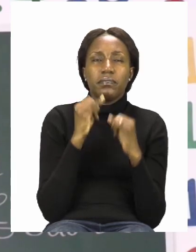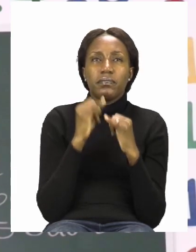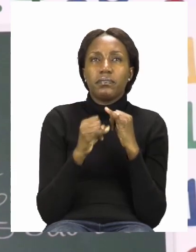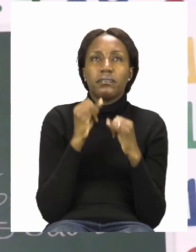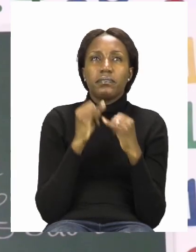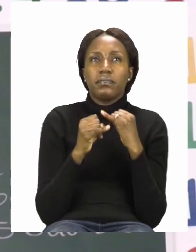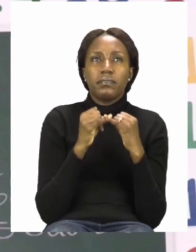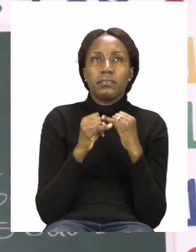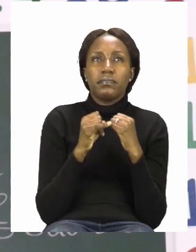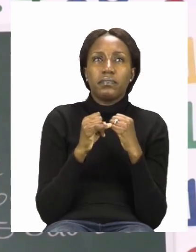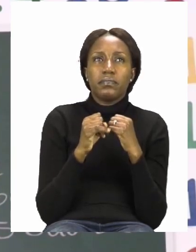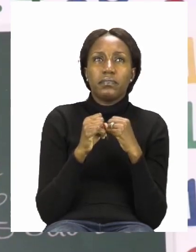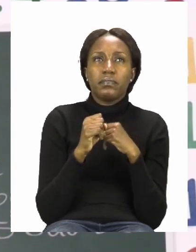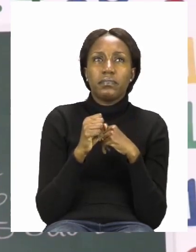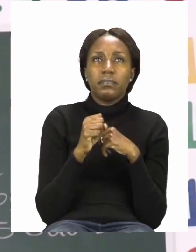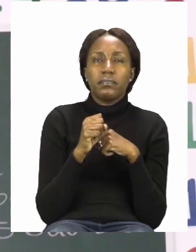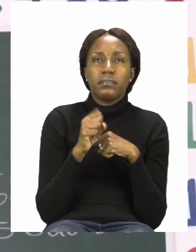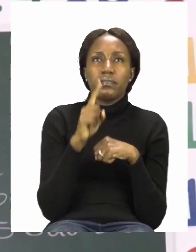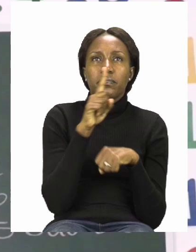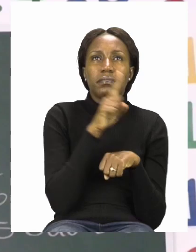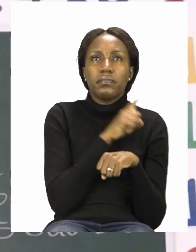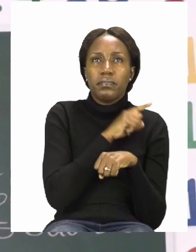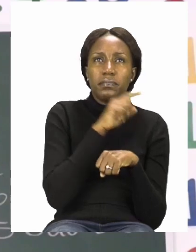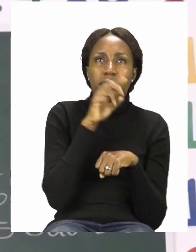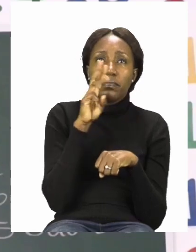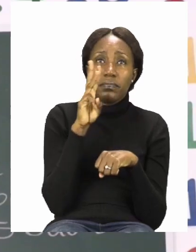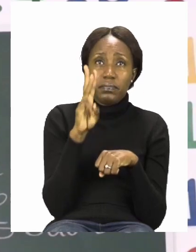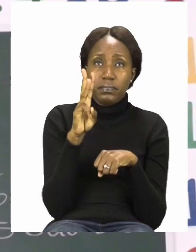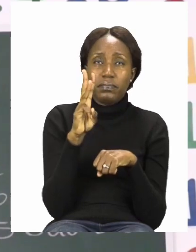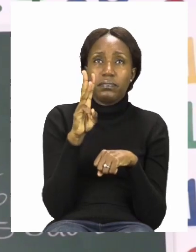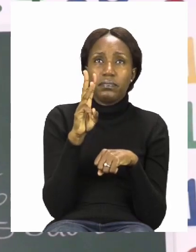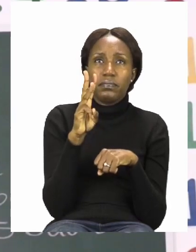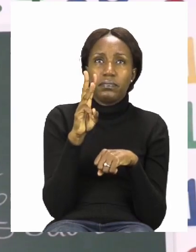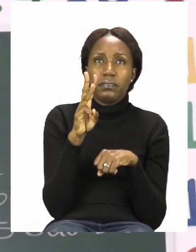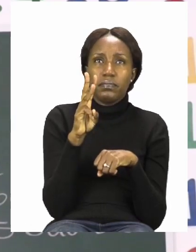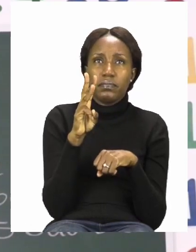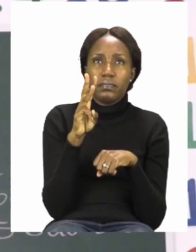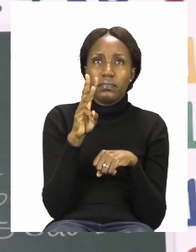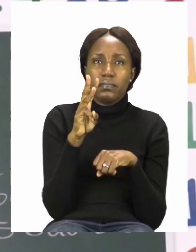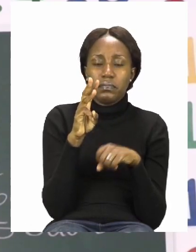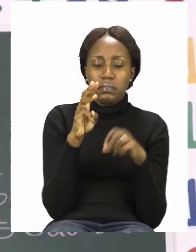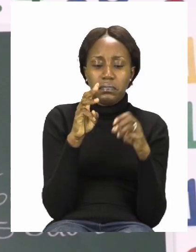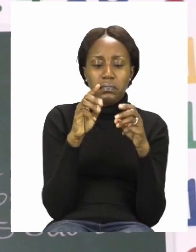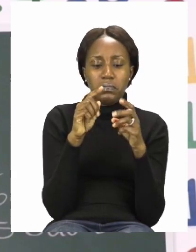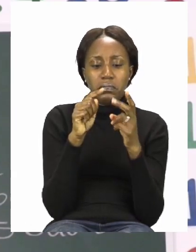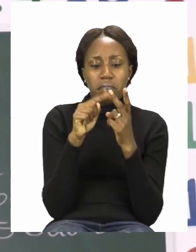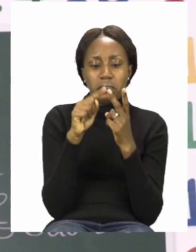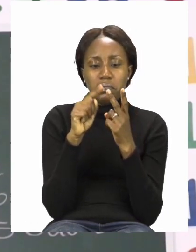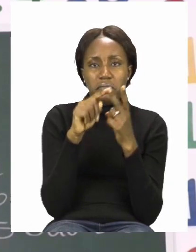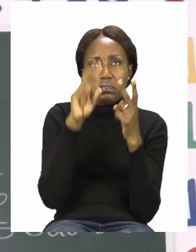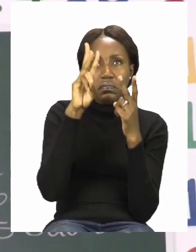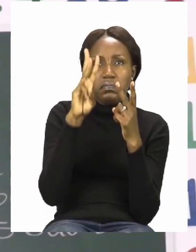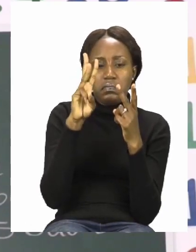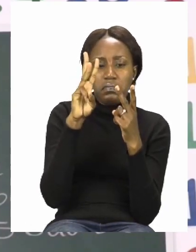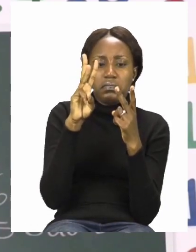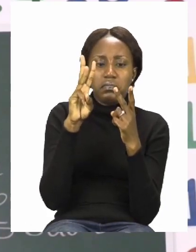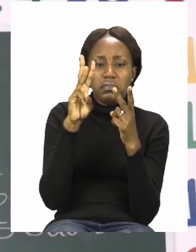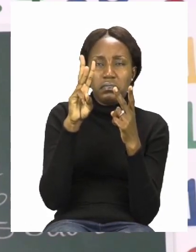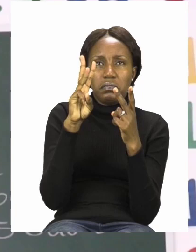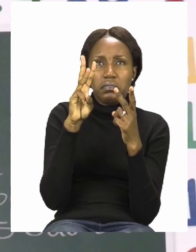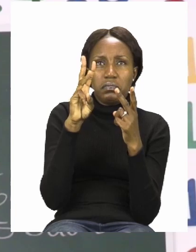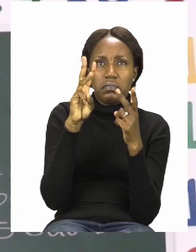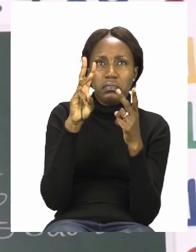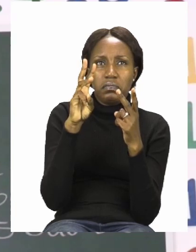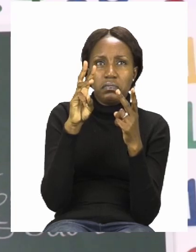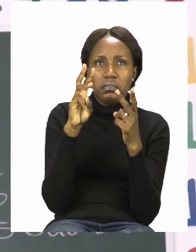a 13. Now 13 has a 3 at the end. So we need to take